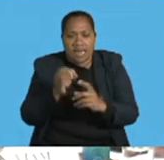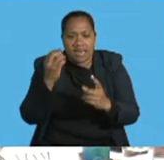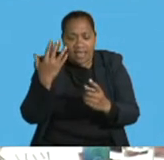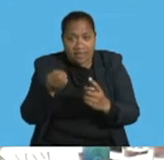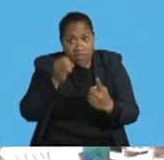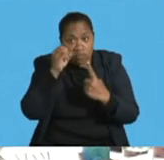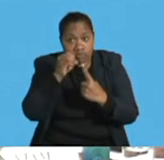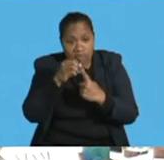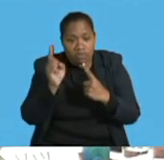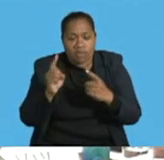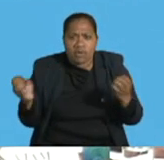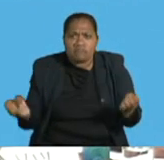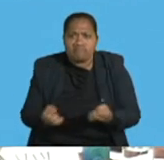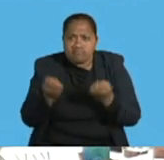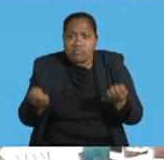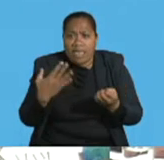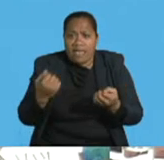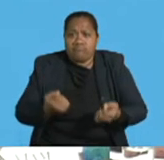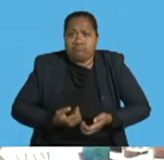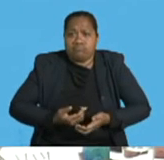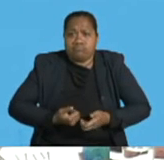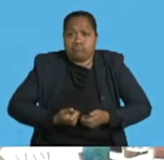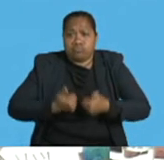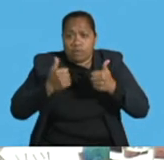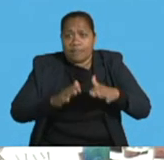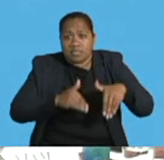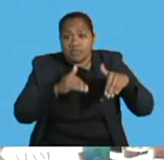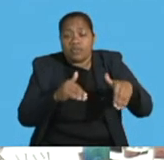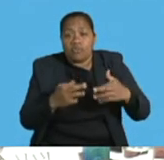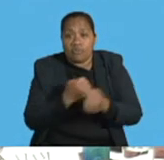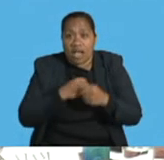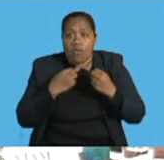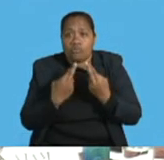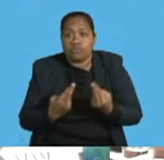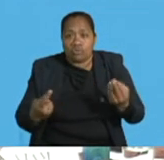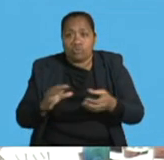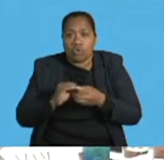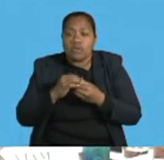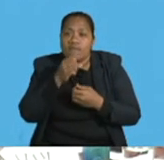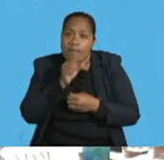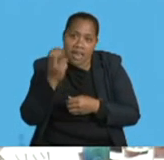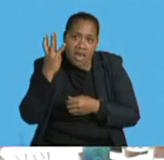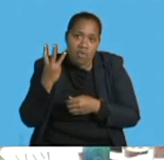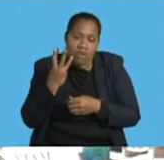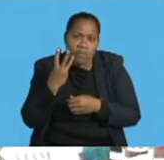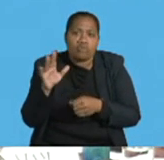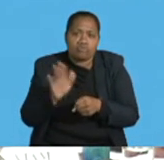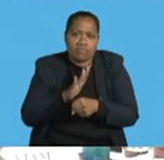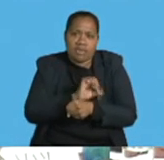encouraging and greater participation of our resource owners, men and women, to form new